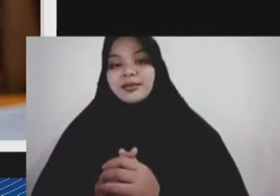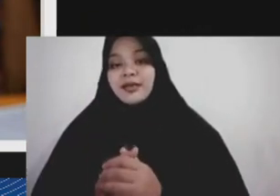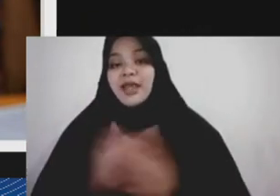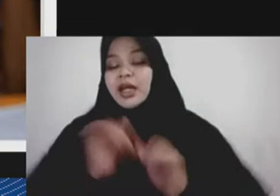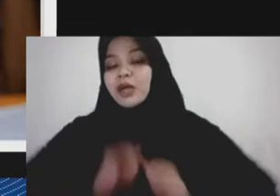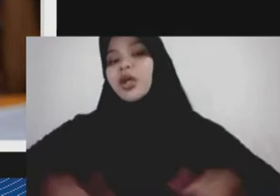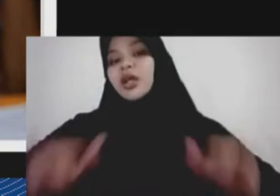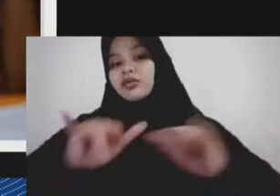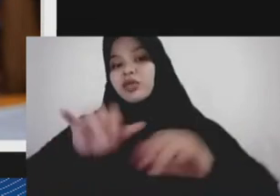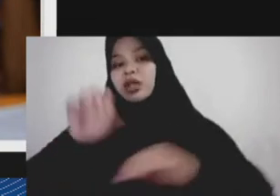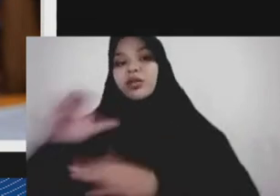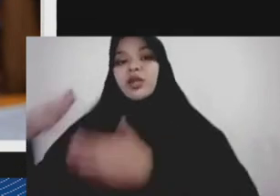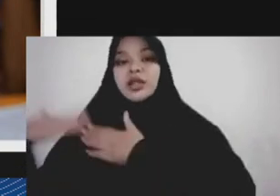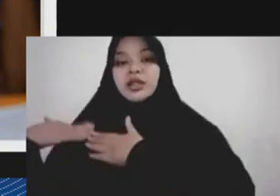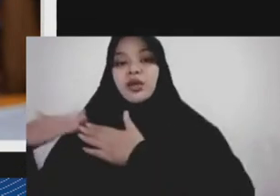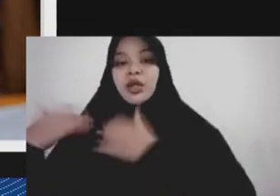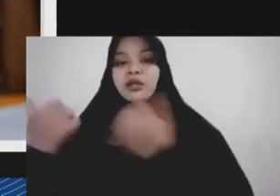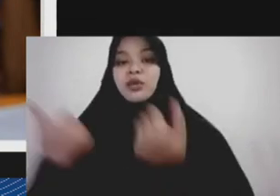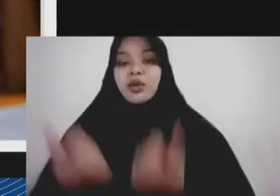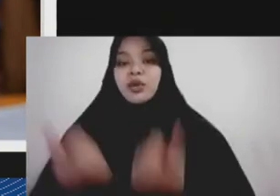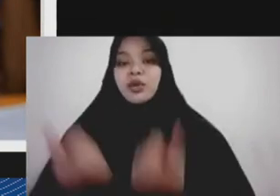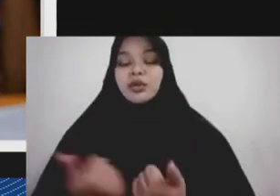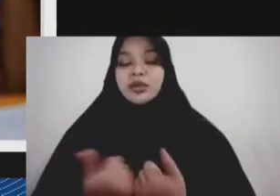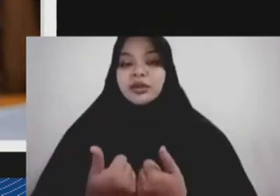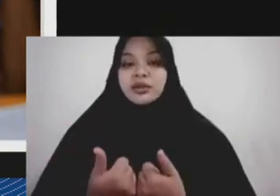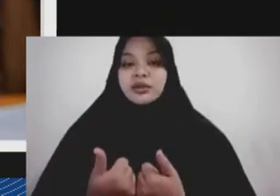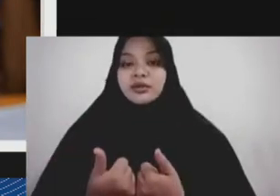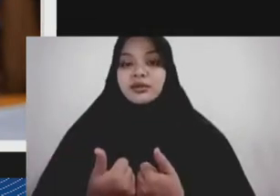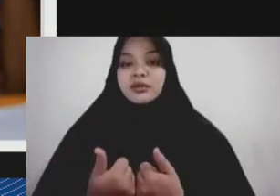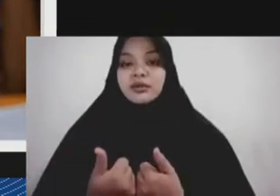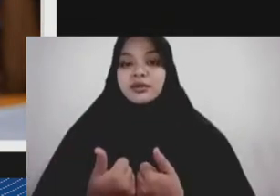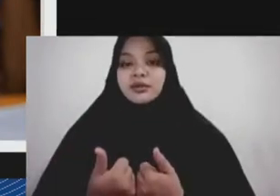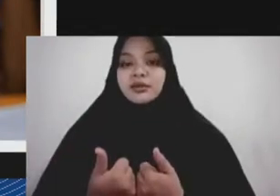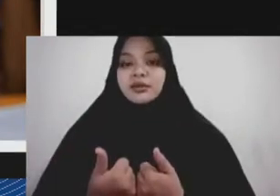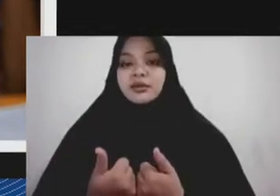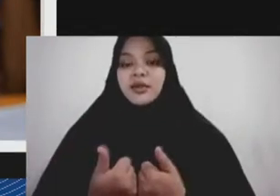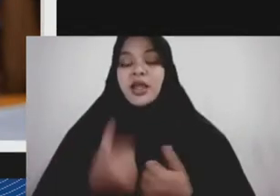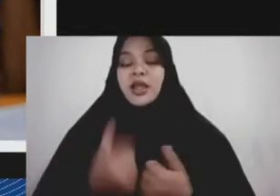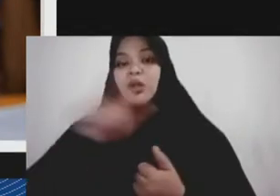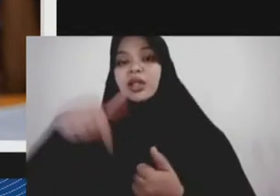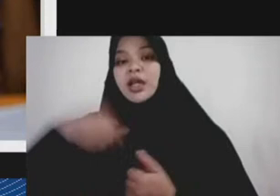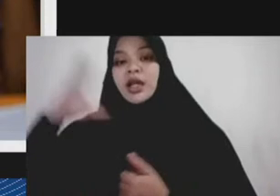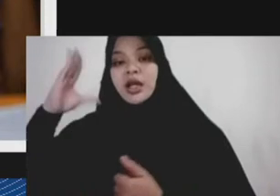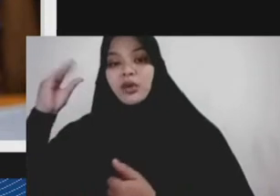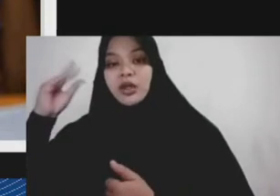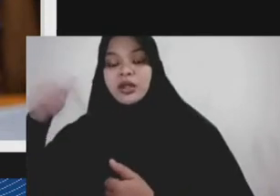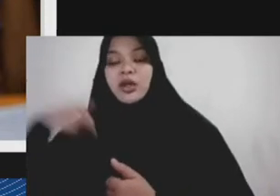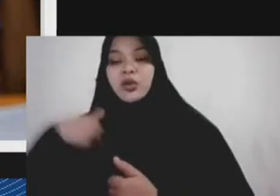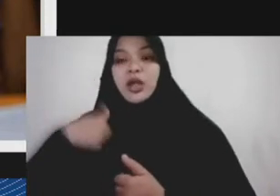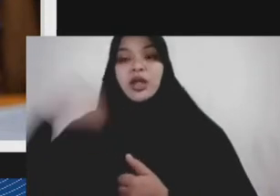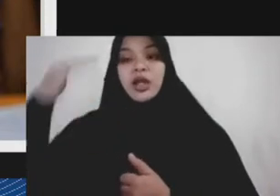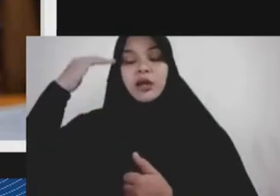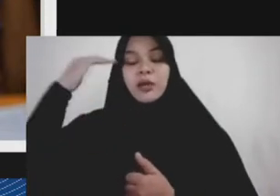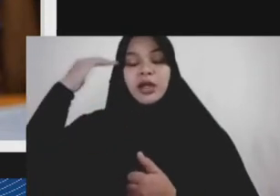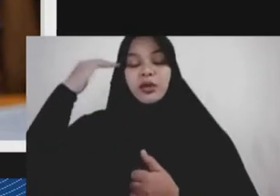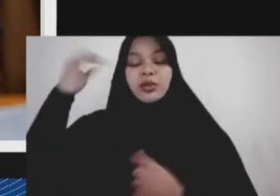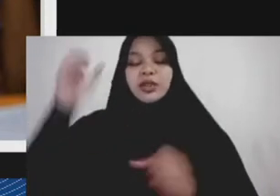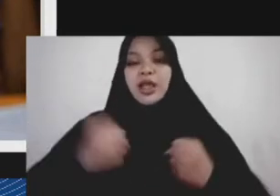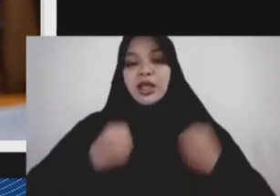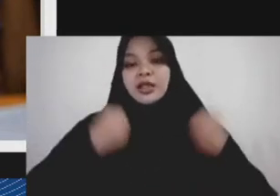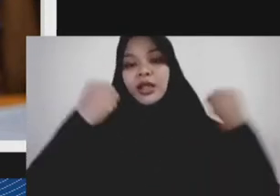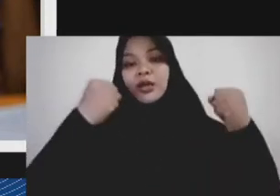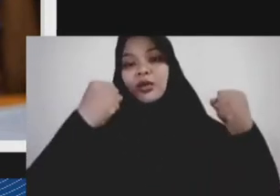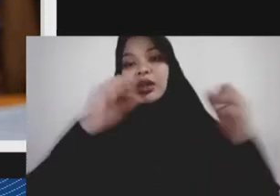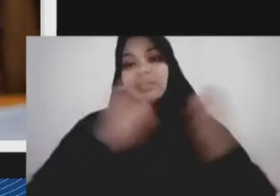we are starting to see across the globe is this issue of mental health and the need for mental health